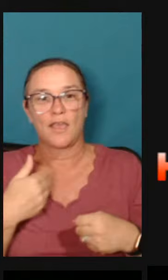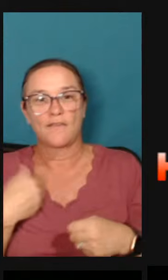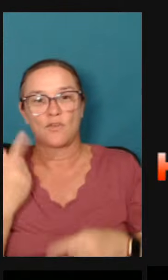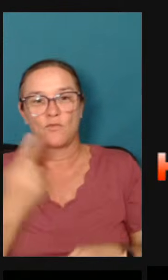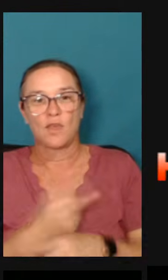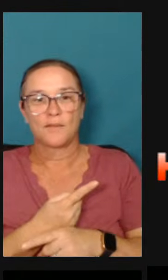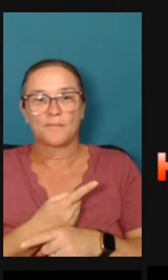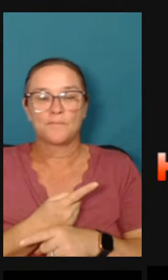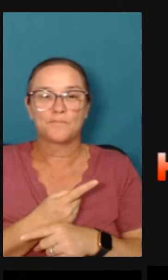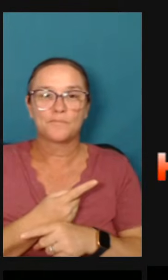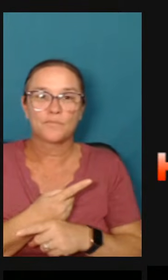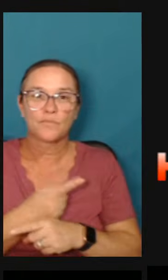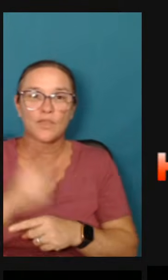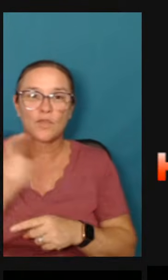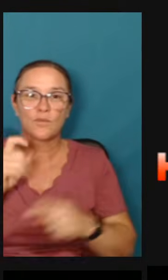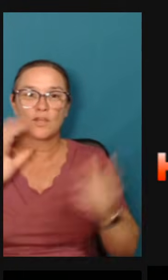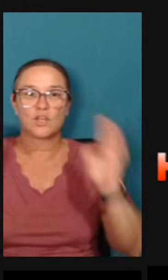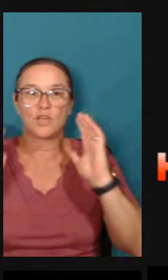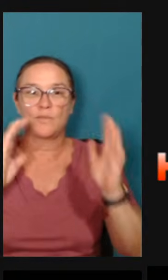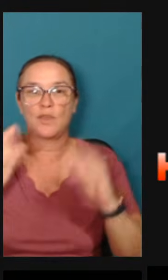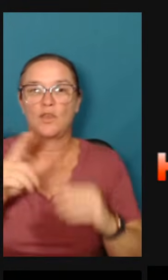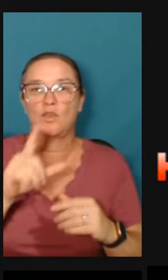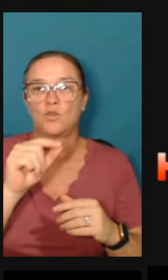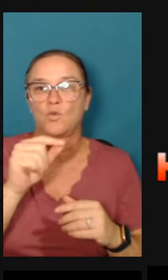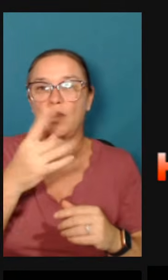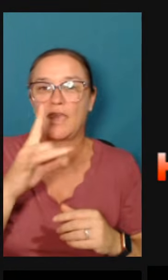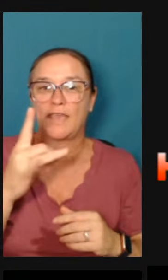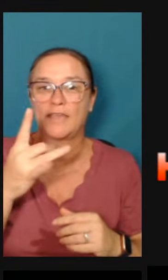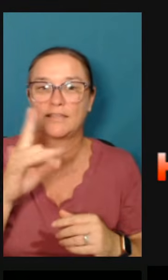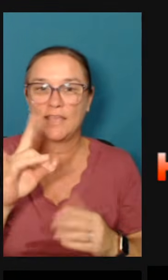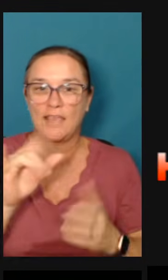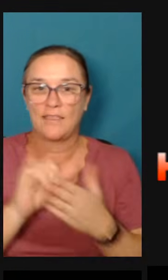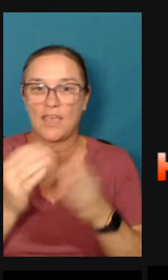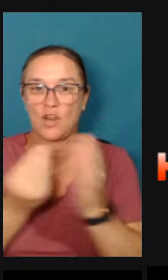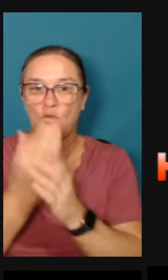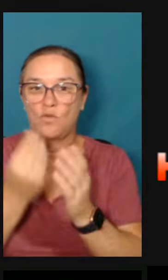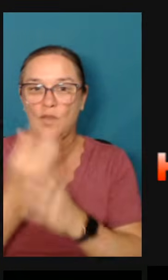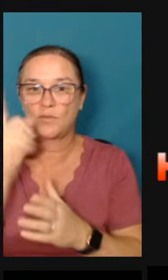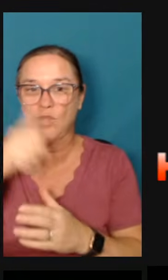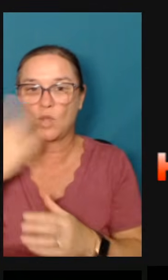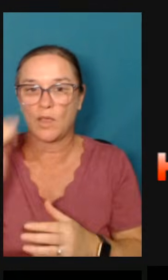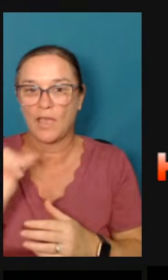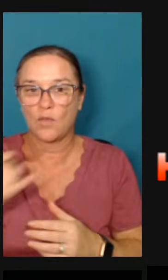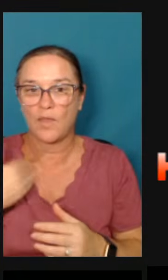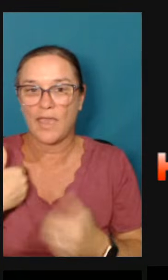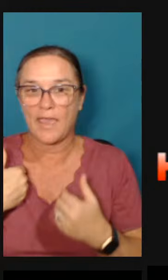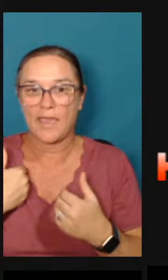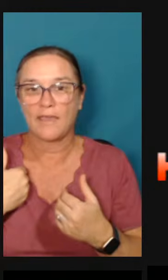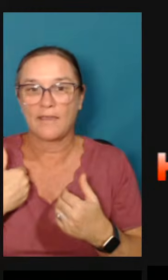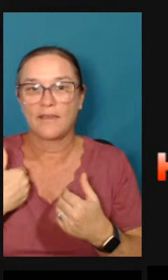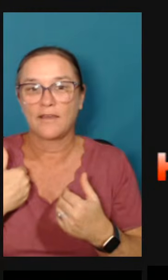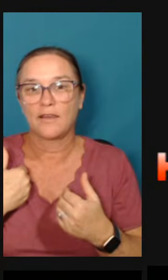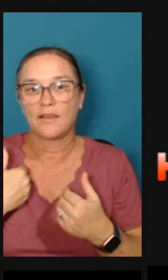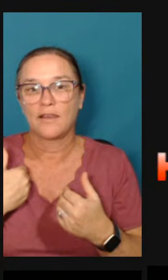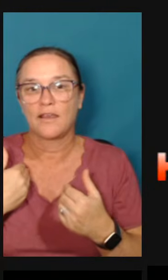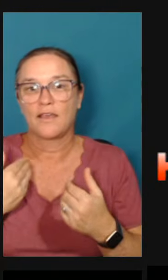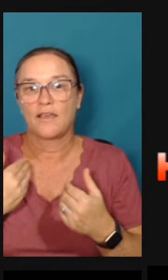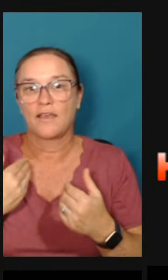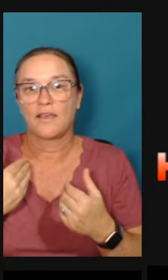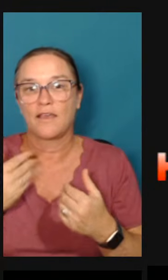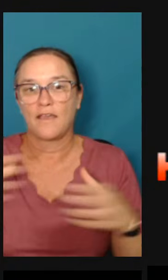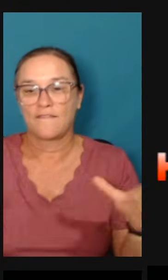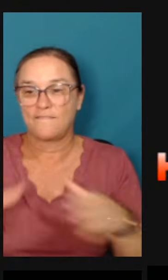Yeah, so let's compare, what did 2018, that eruption look like? Because we had an event right on top of